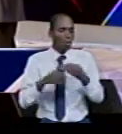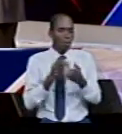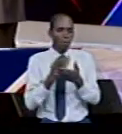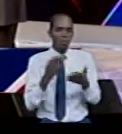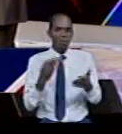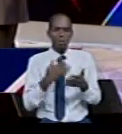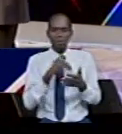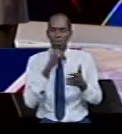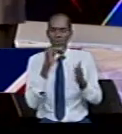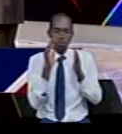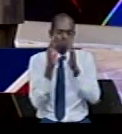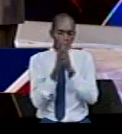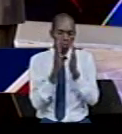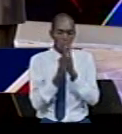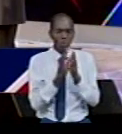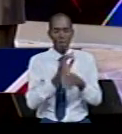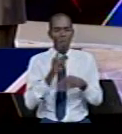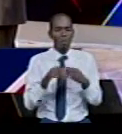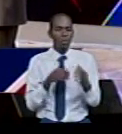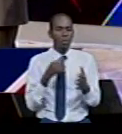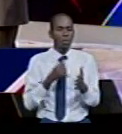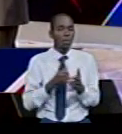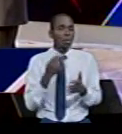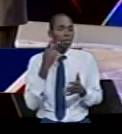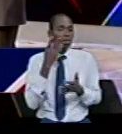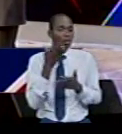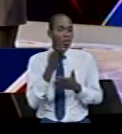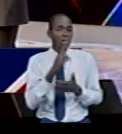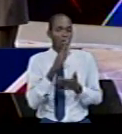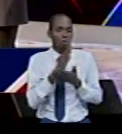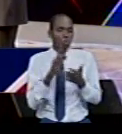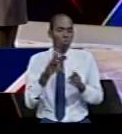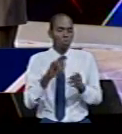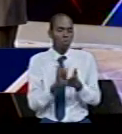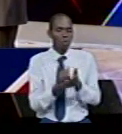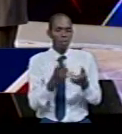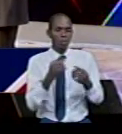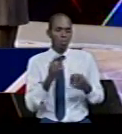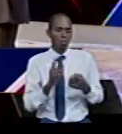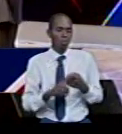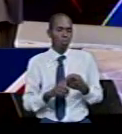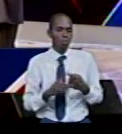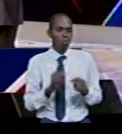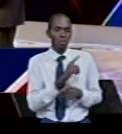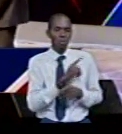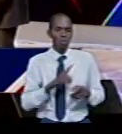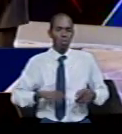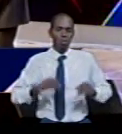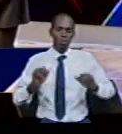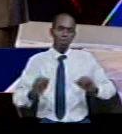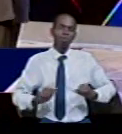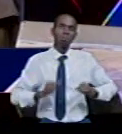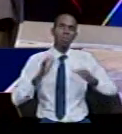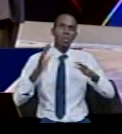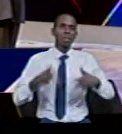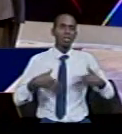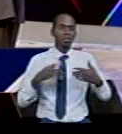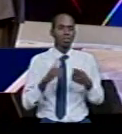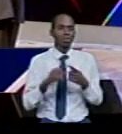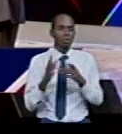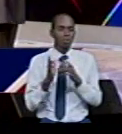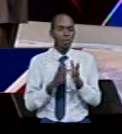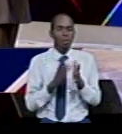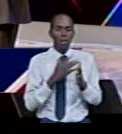that come and they give their lives to the Lord, they have conviction. And then they go to pray, and there is